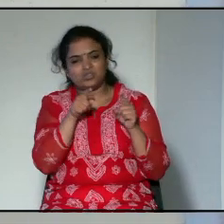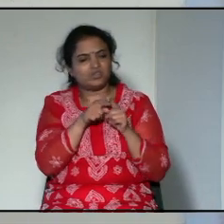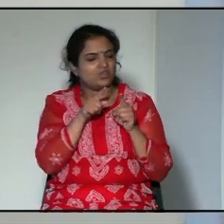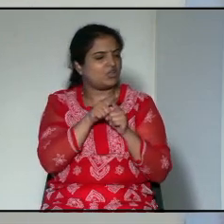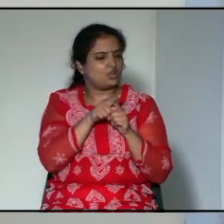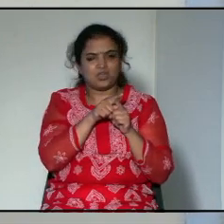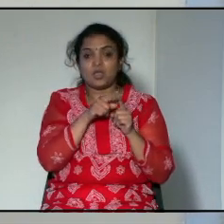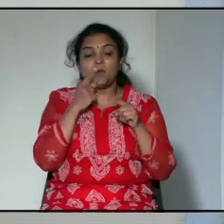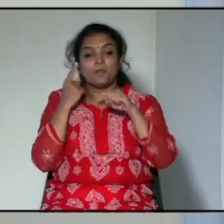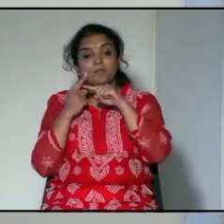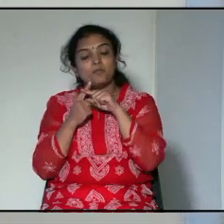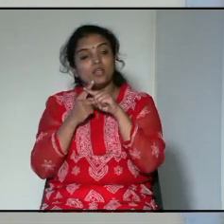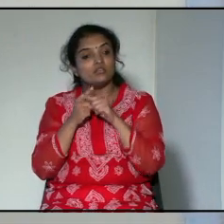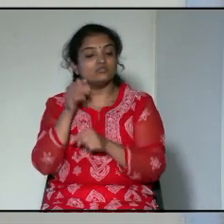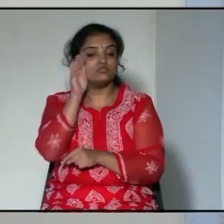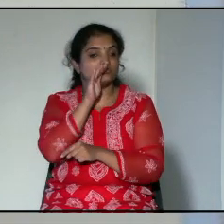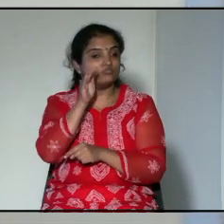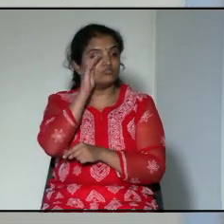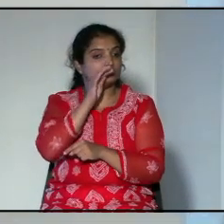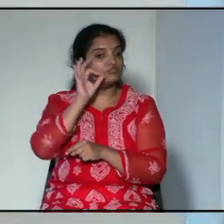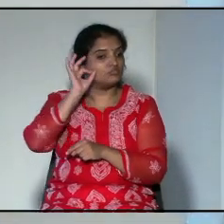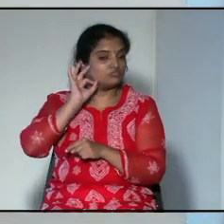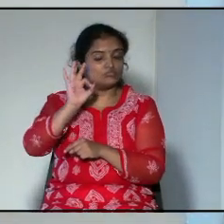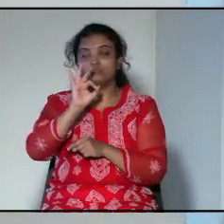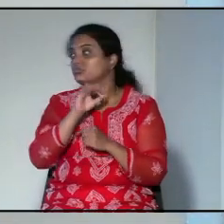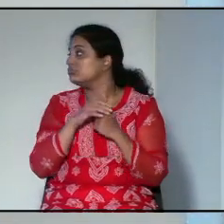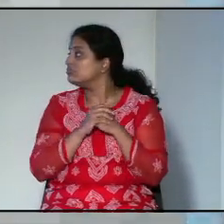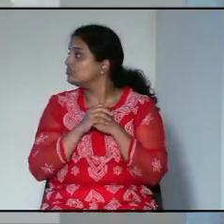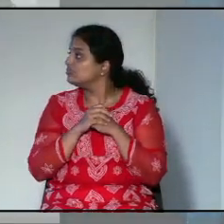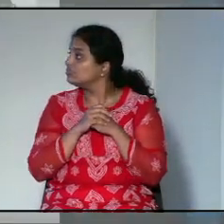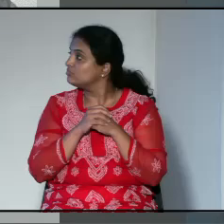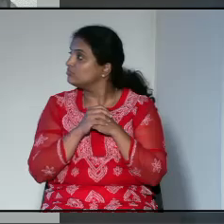singer. So,